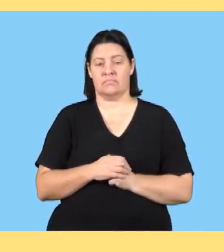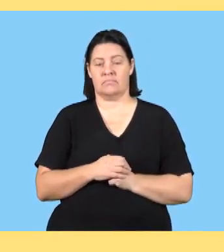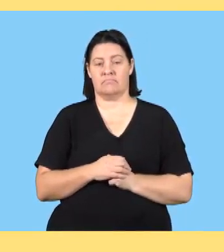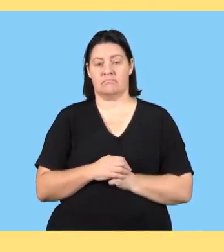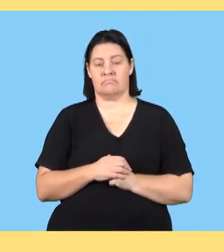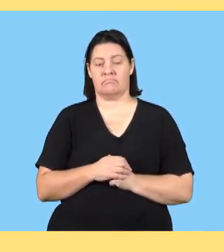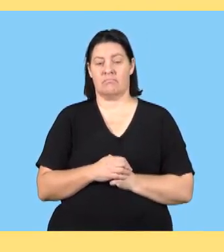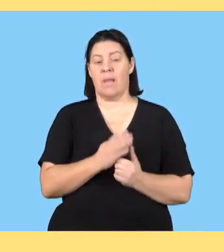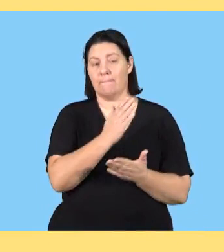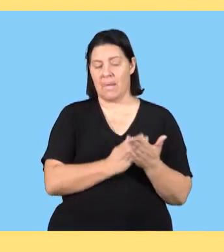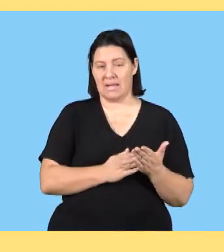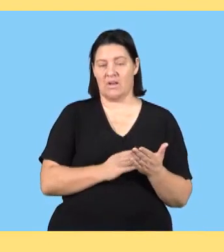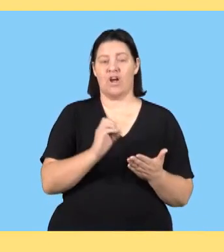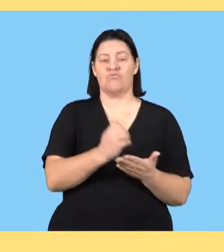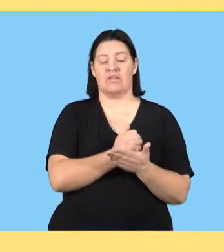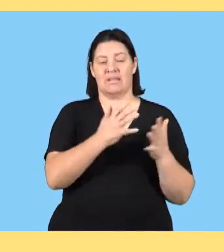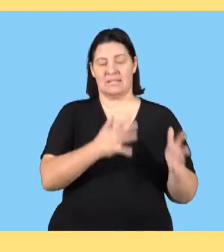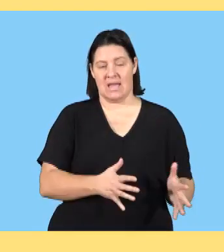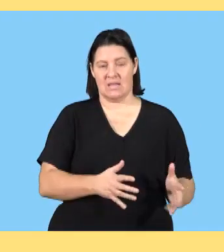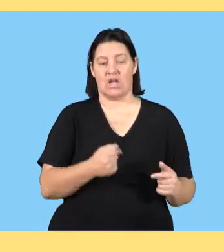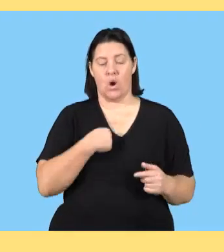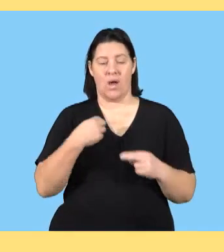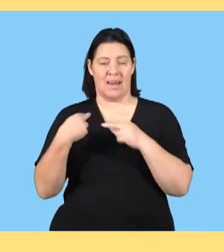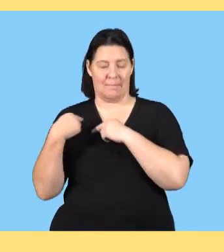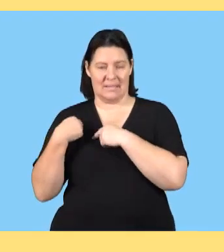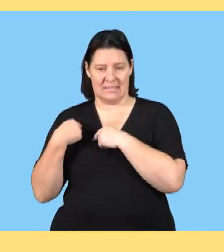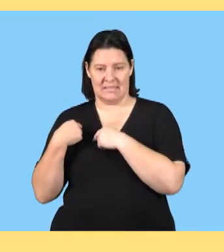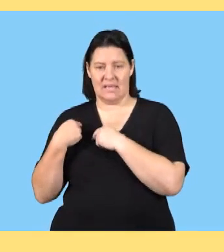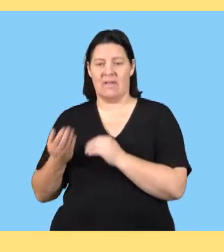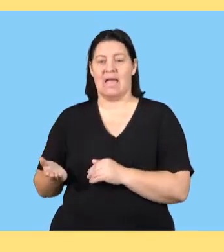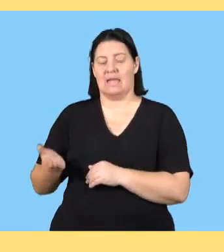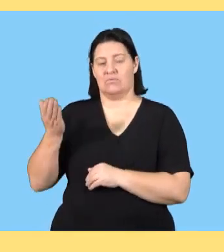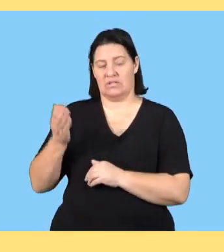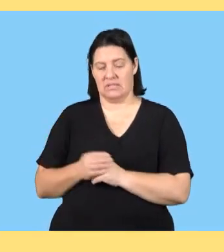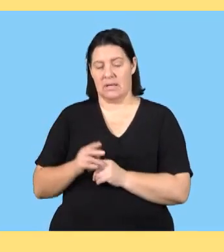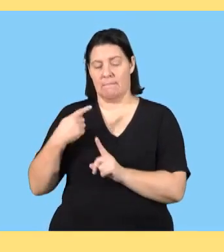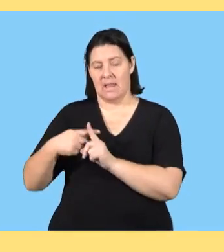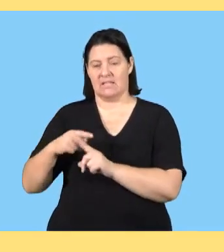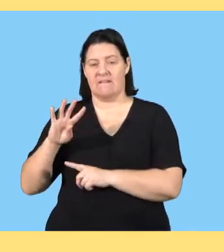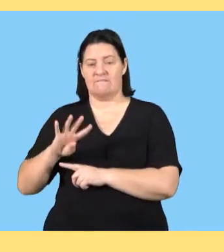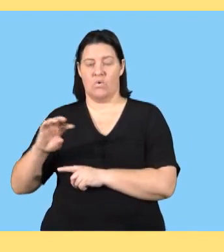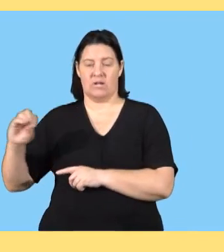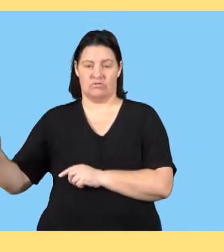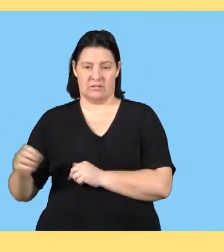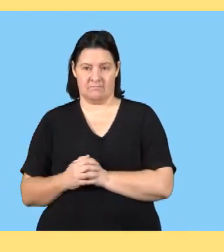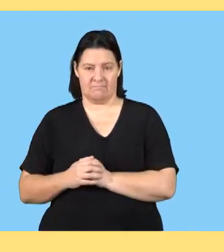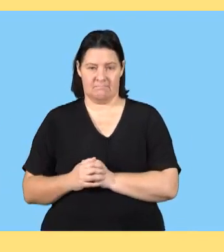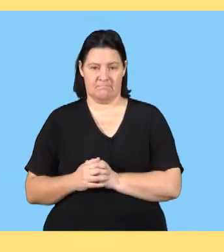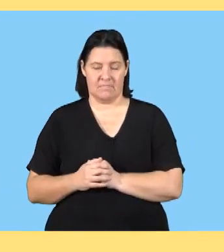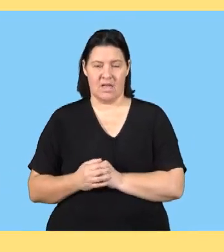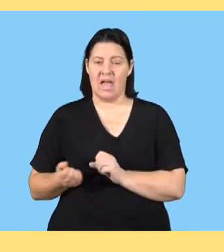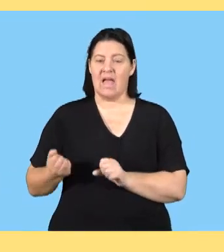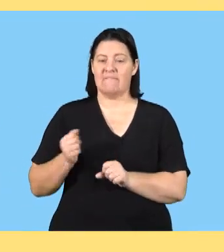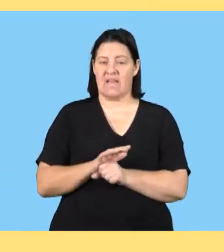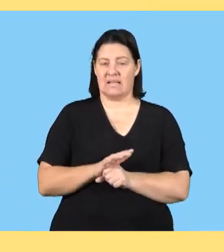which is part of our creditors. That means our liabilities have increased plus 400. No